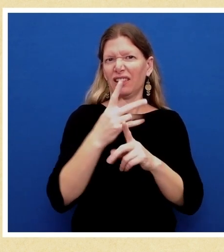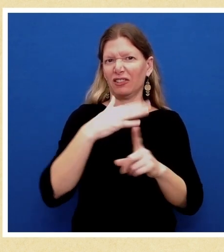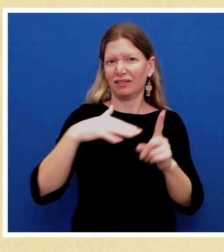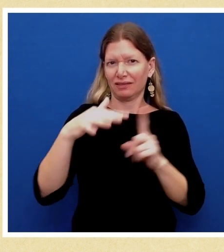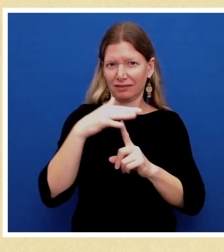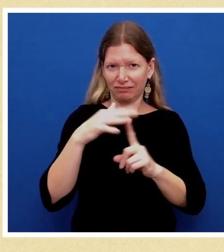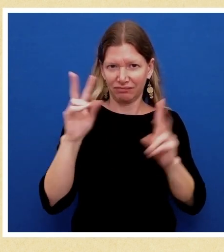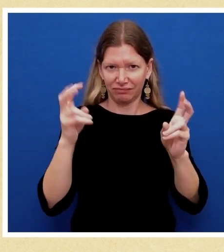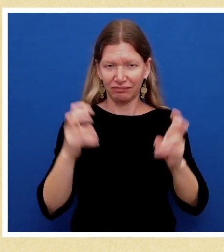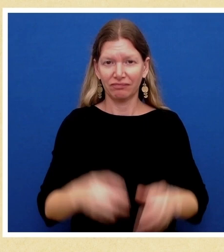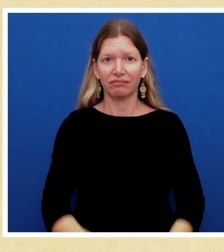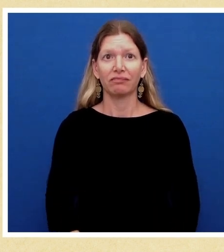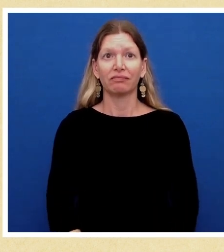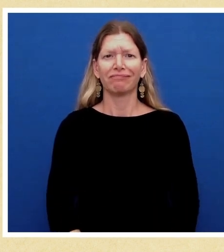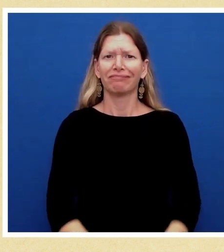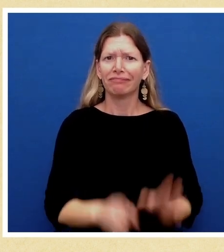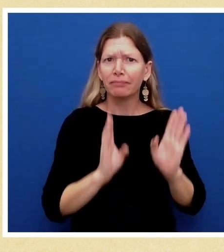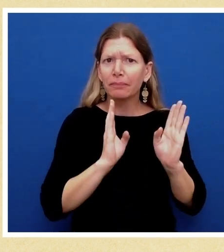settings.